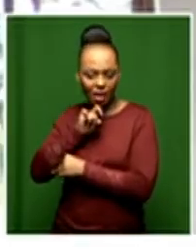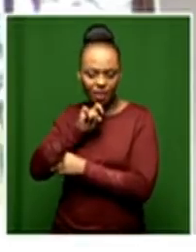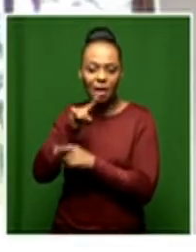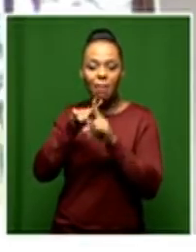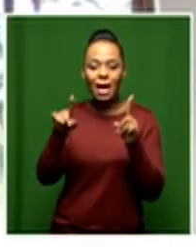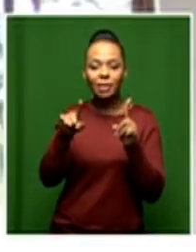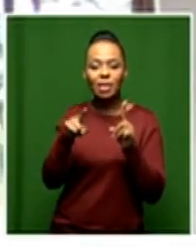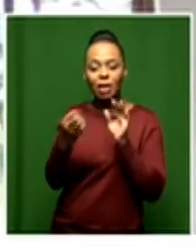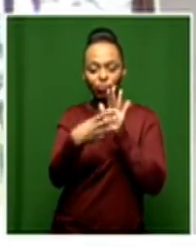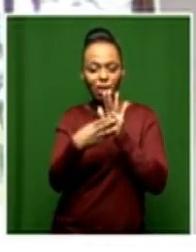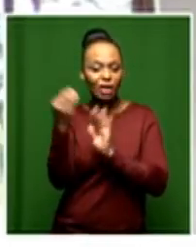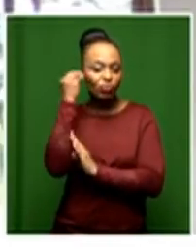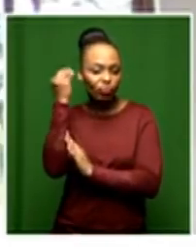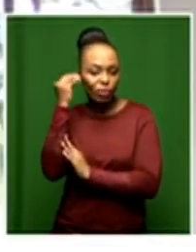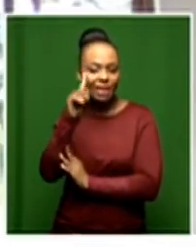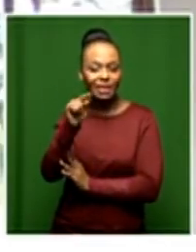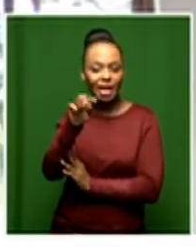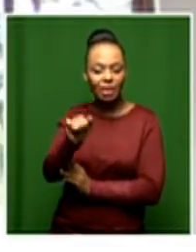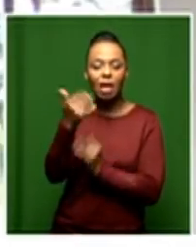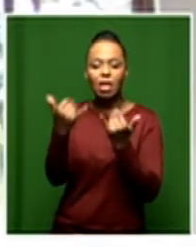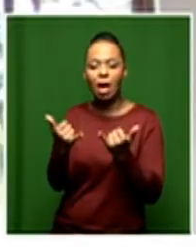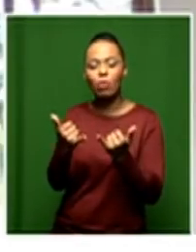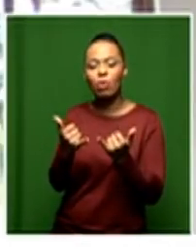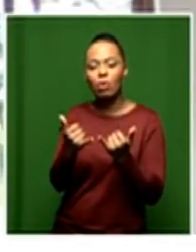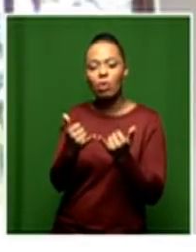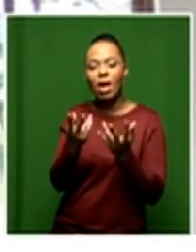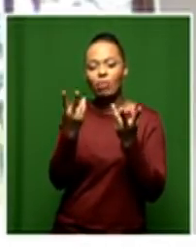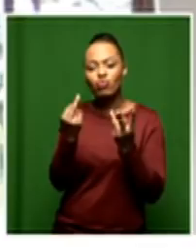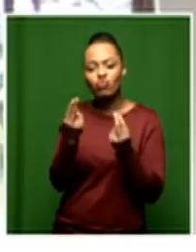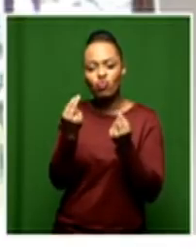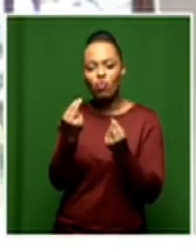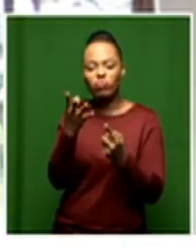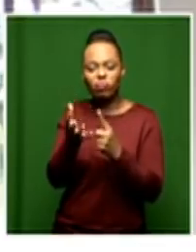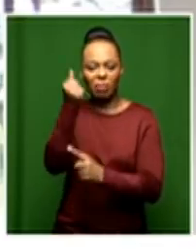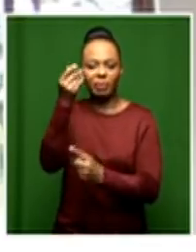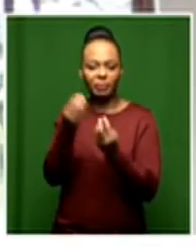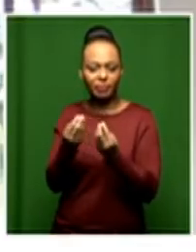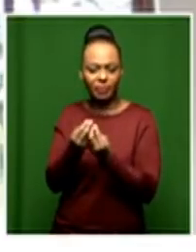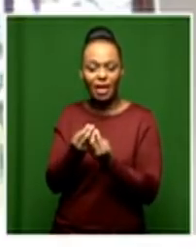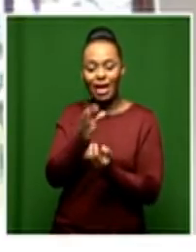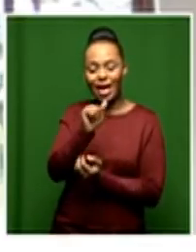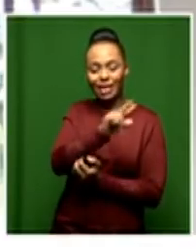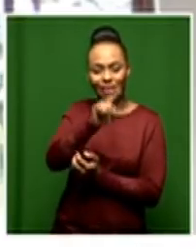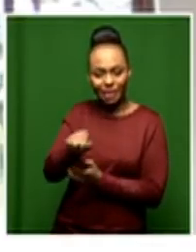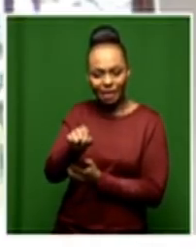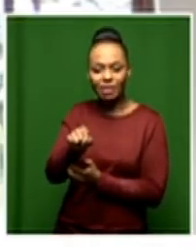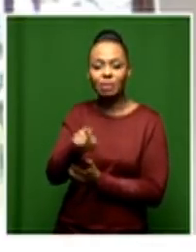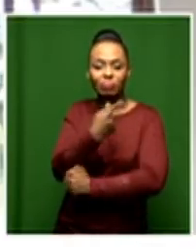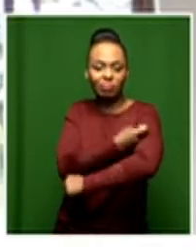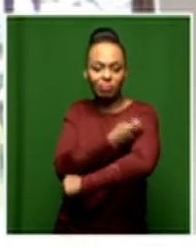data has been emerging, and what we expect is that also the AstraZeneca may still